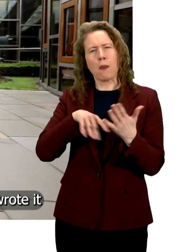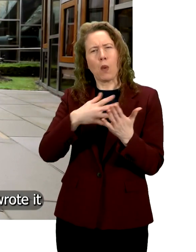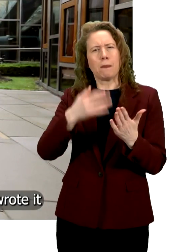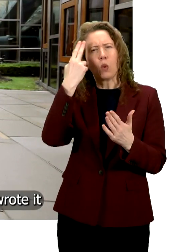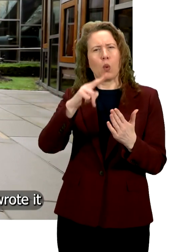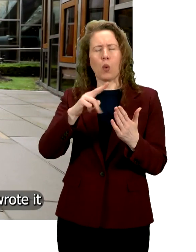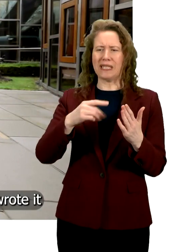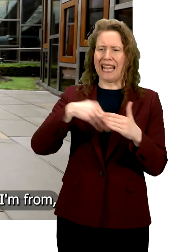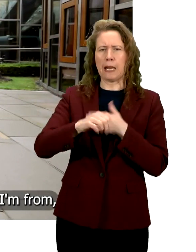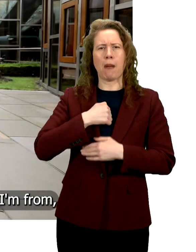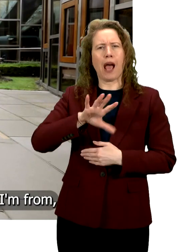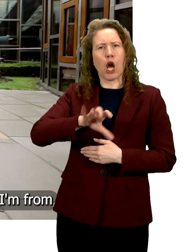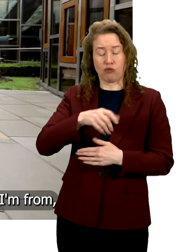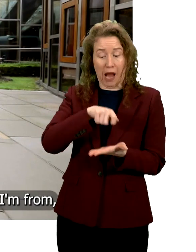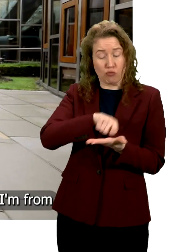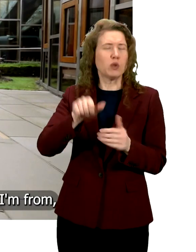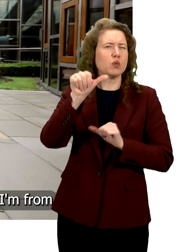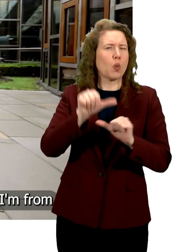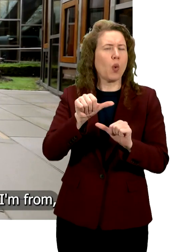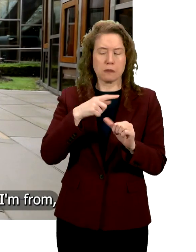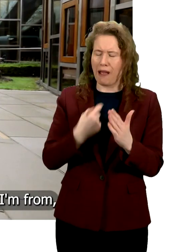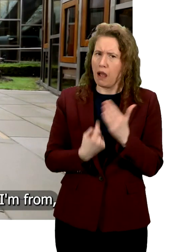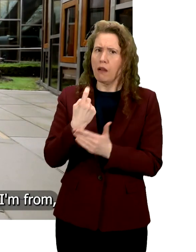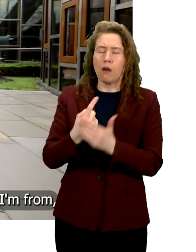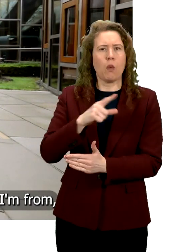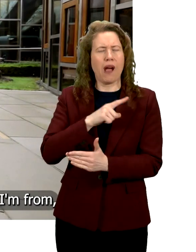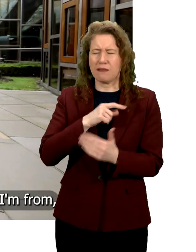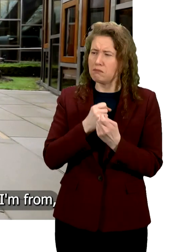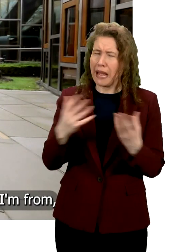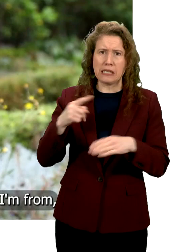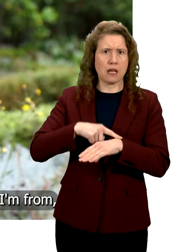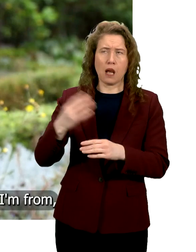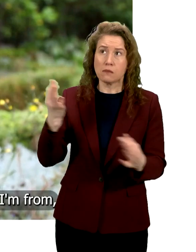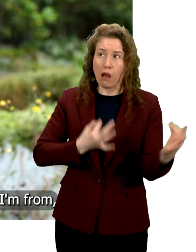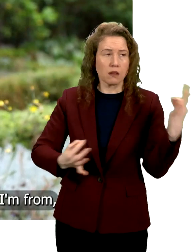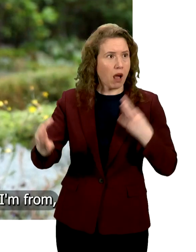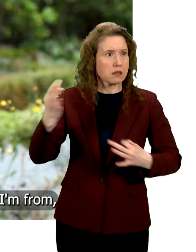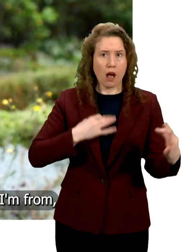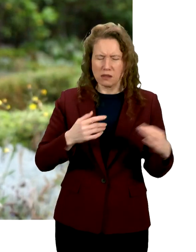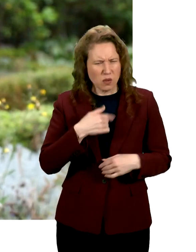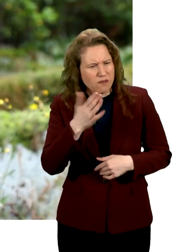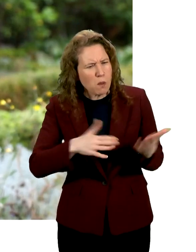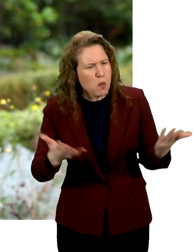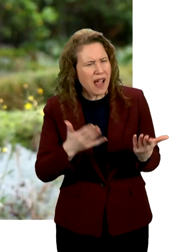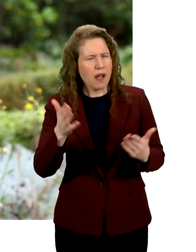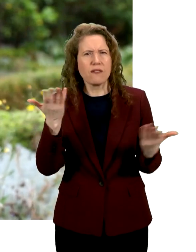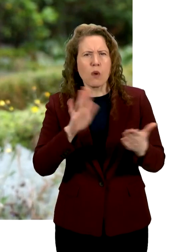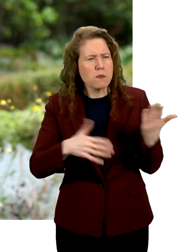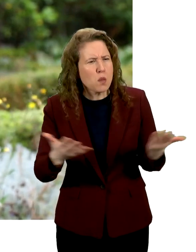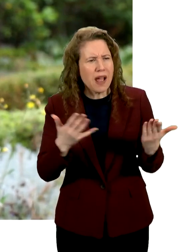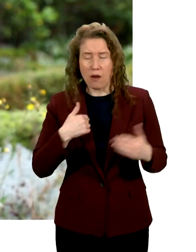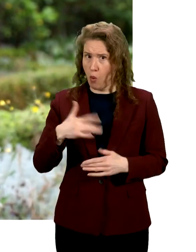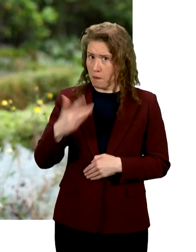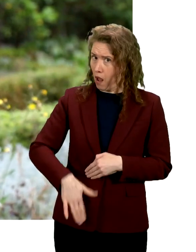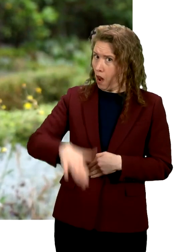short poem, but I wrote it after numerous experiences of people asking me where I'm from over the course of my